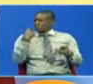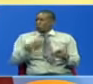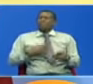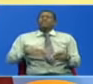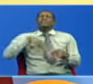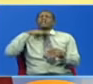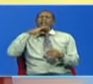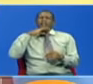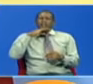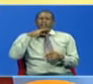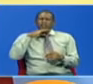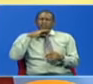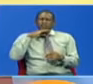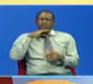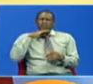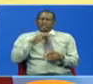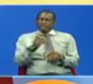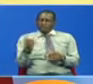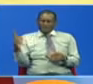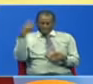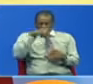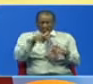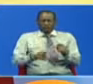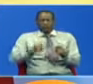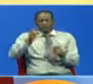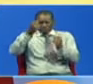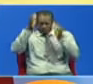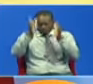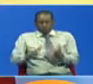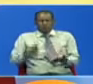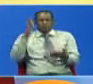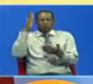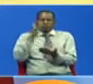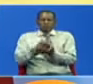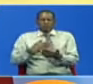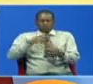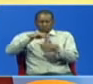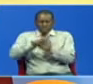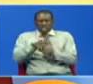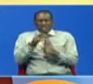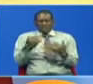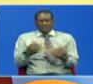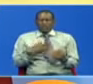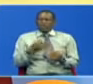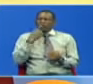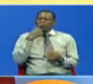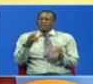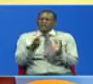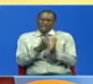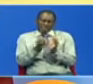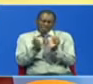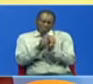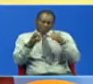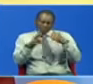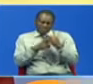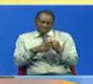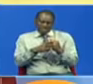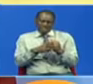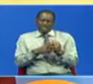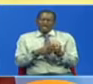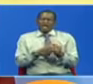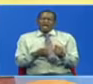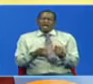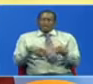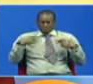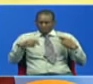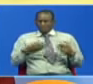recorded on a single day since the first case. And this brings to 117 the number of those